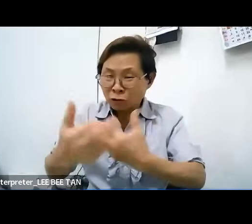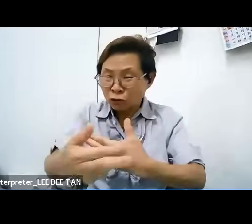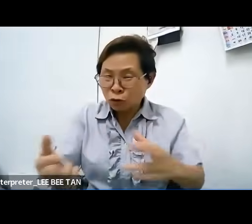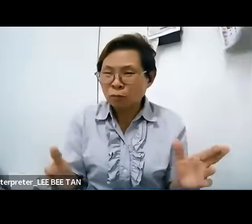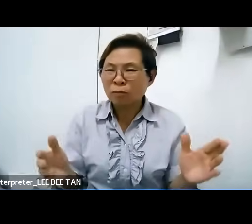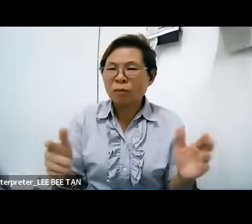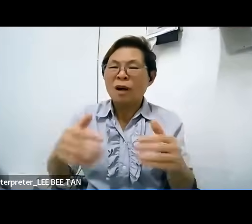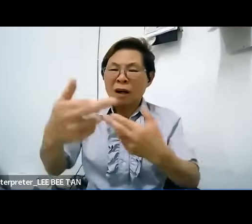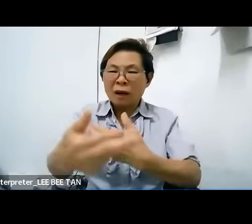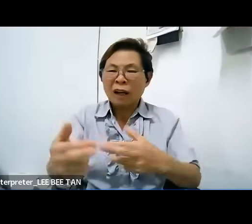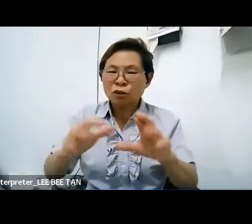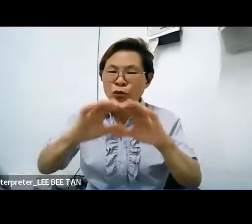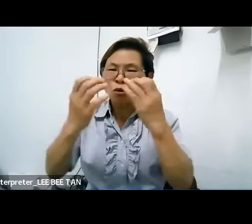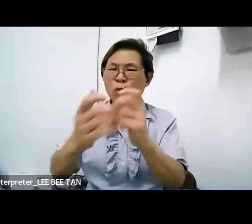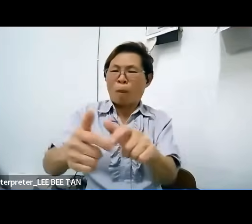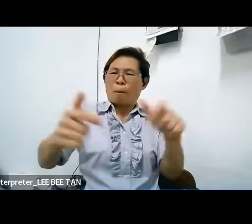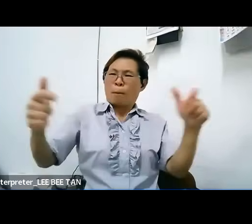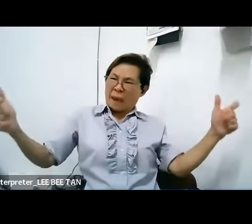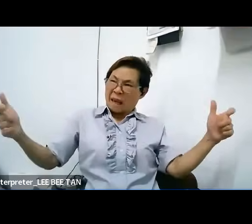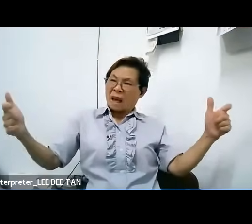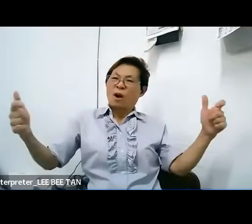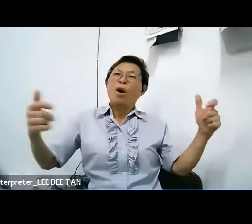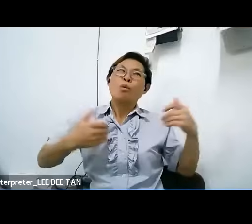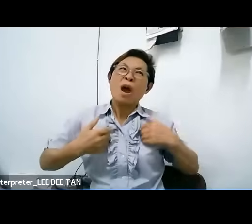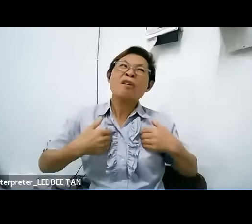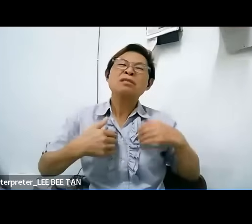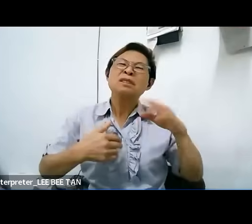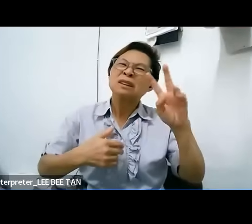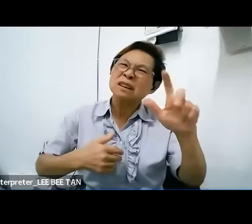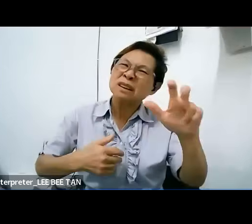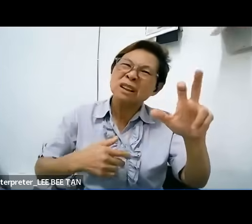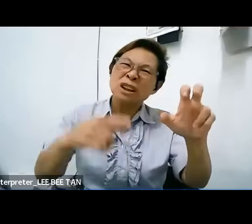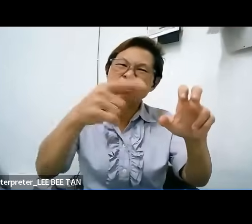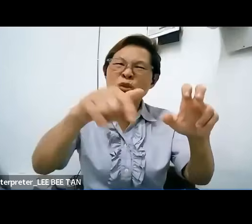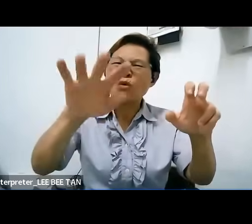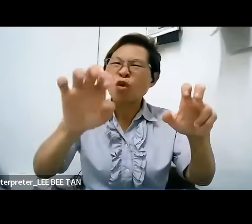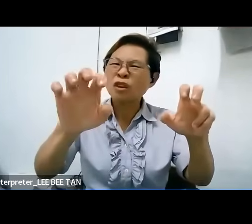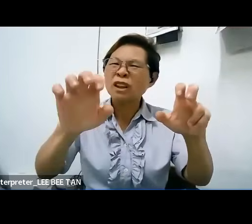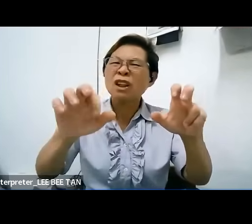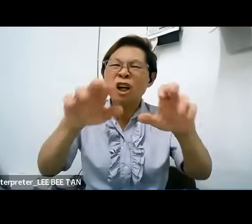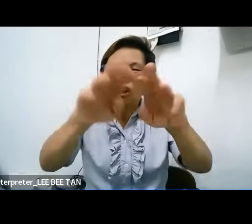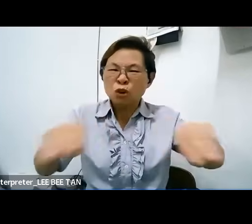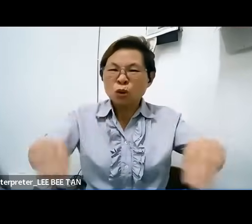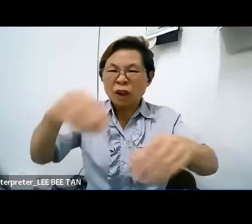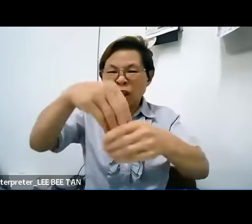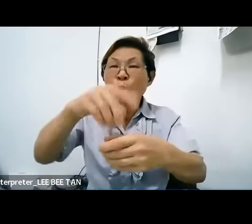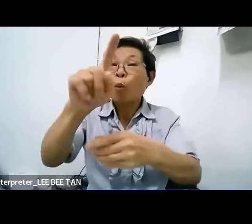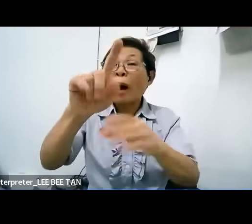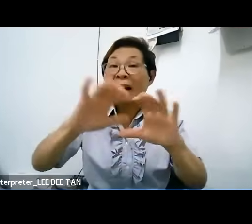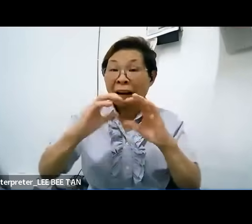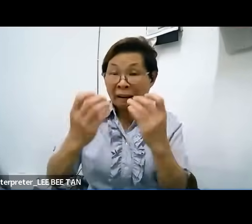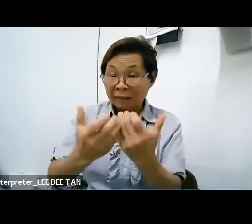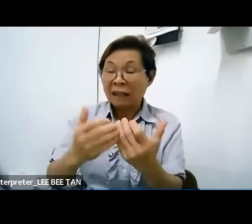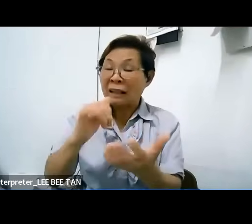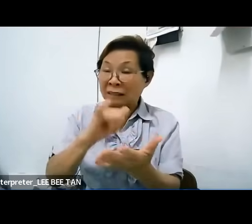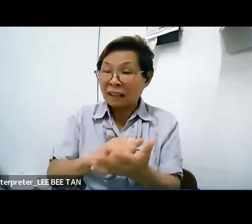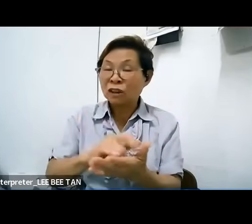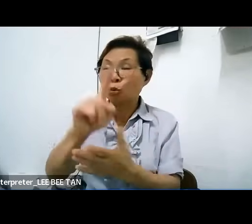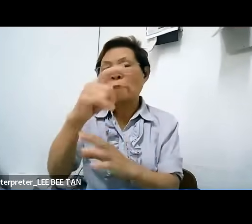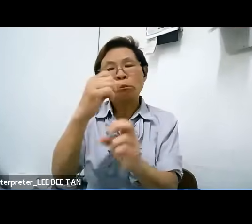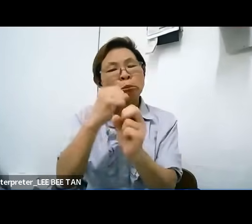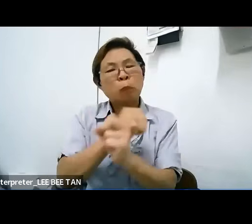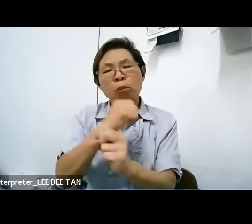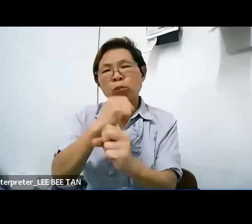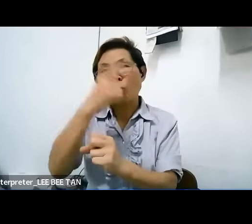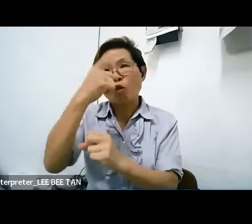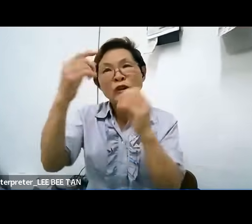is big. We usually would have 30 to 40 students in a class. And that is one of the challenge for